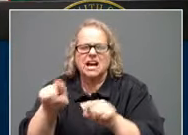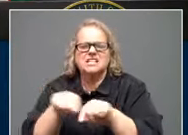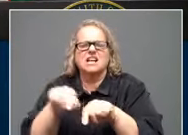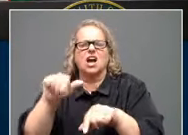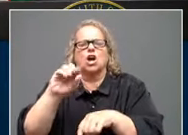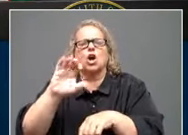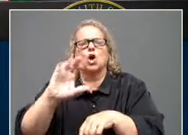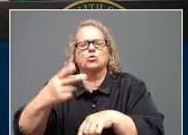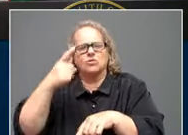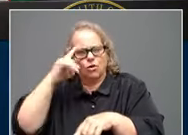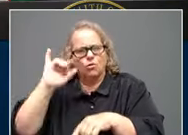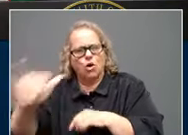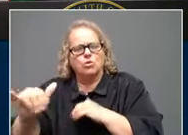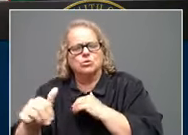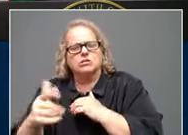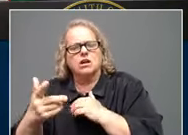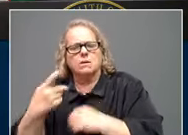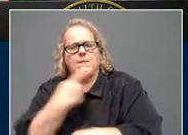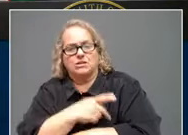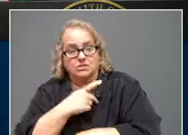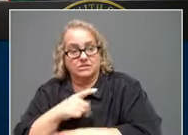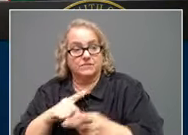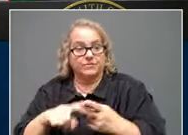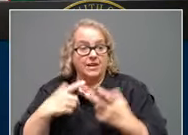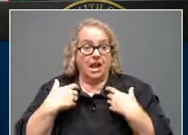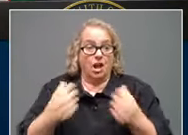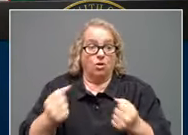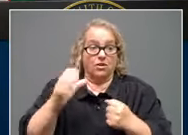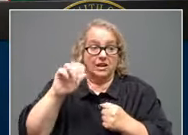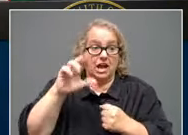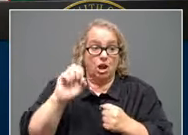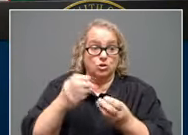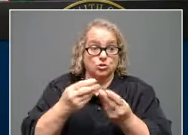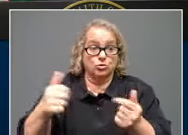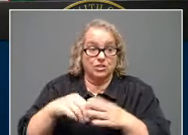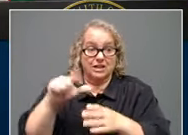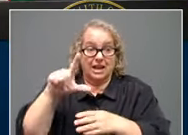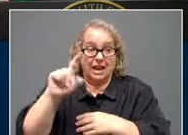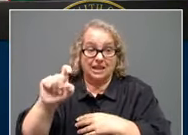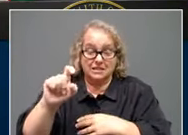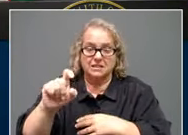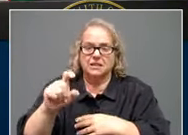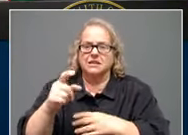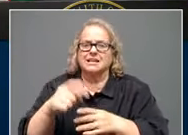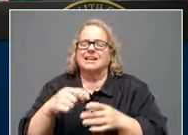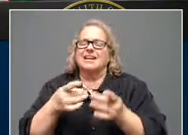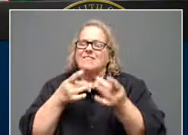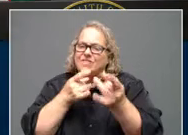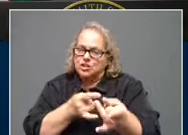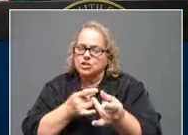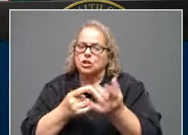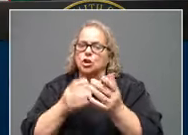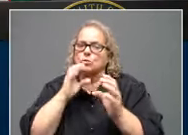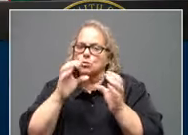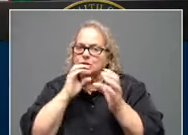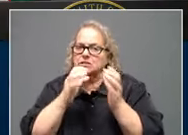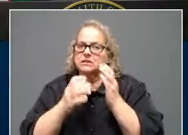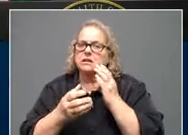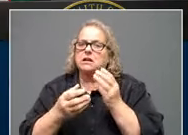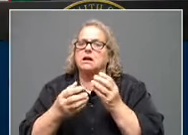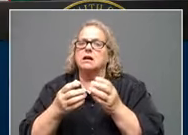Meanwhile, Health Tech Solutions in Lexington is addressing the need for efficient communication software technology for organ